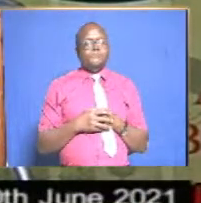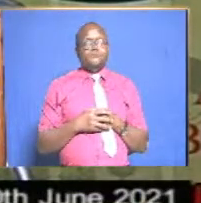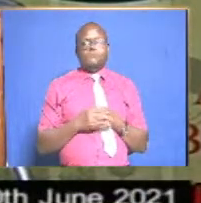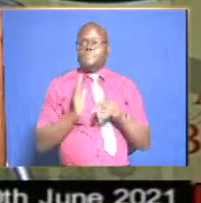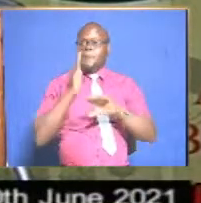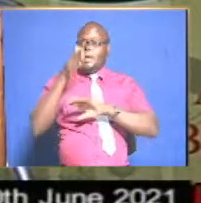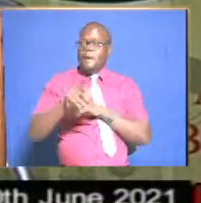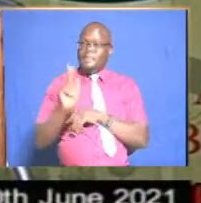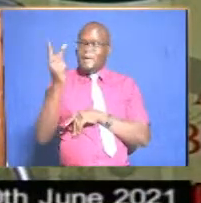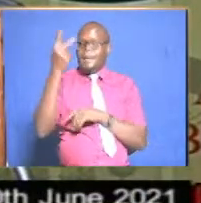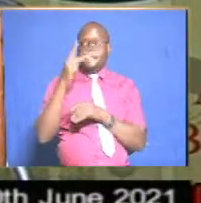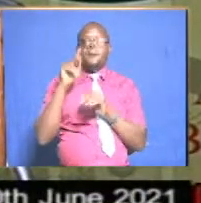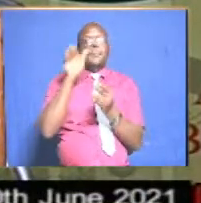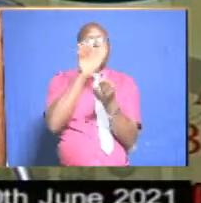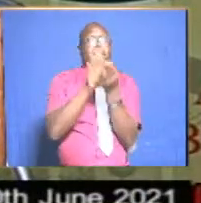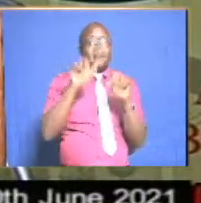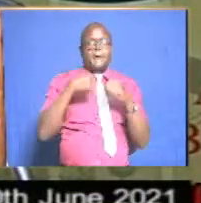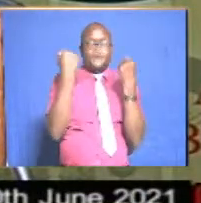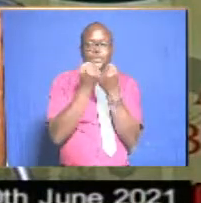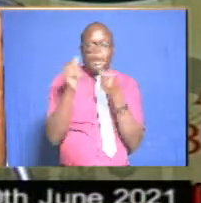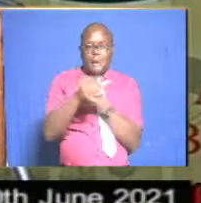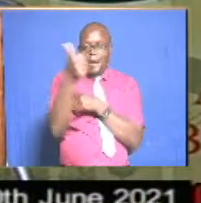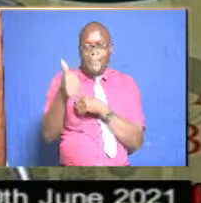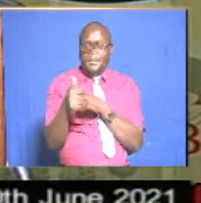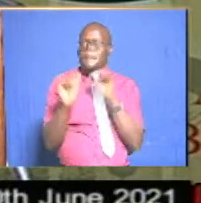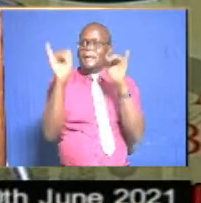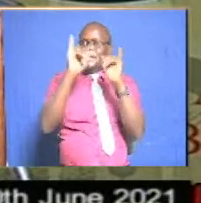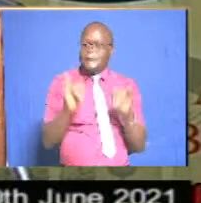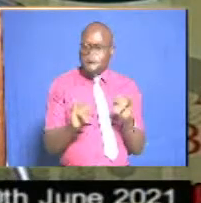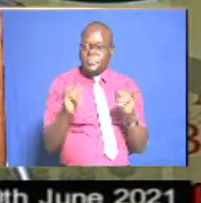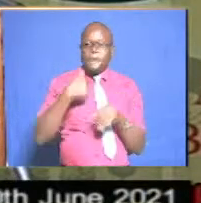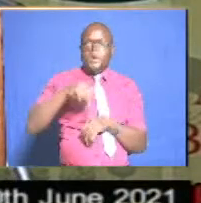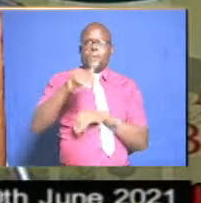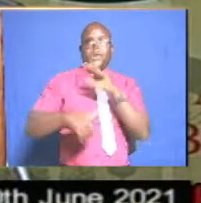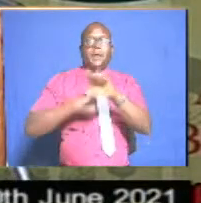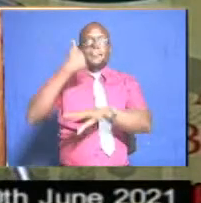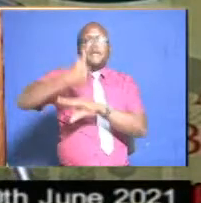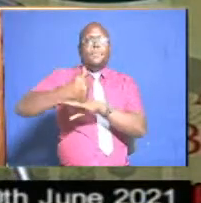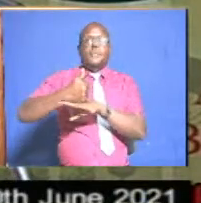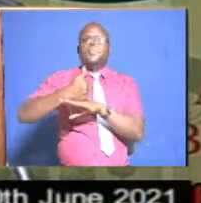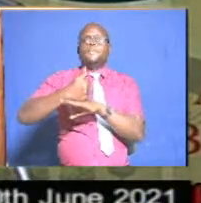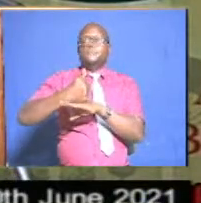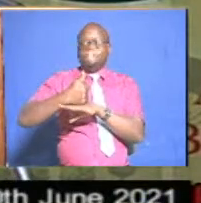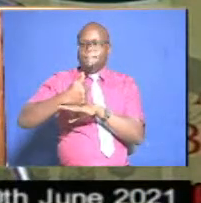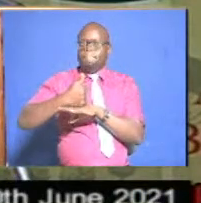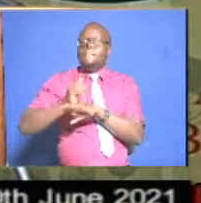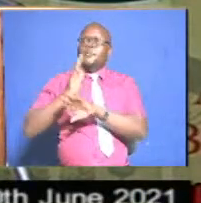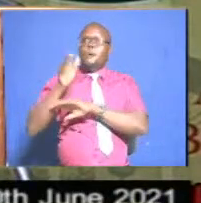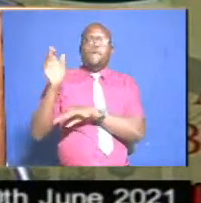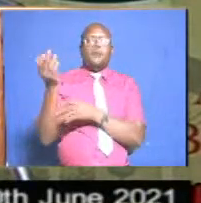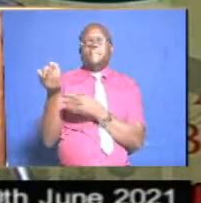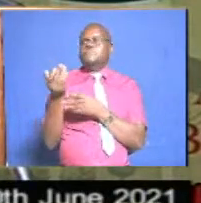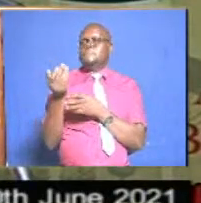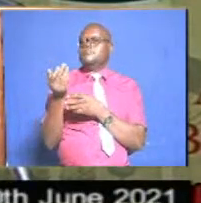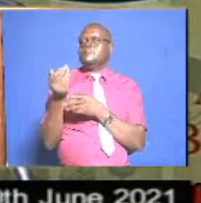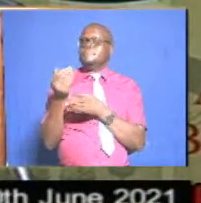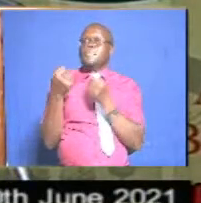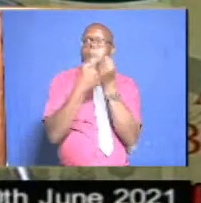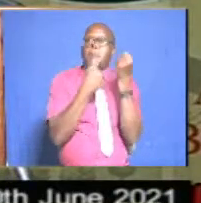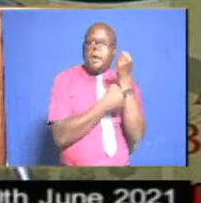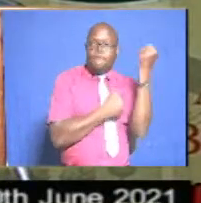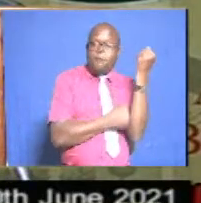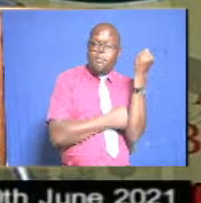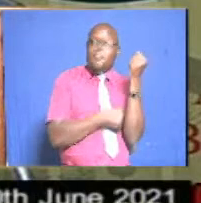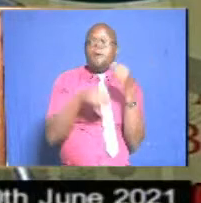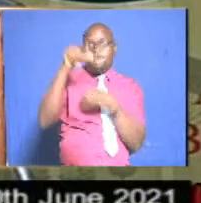following the Kenya Bankers Association and other industry players, we shall establish an electronic over-the-counter secondary market platform for